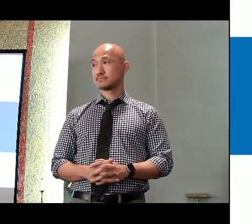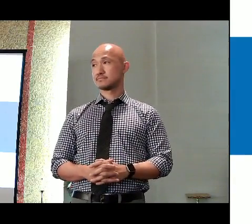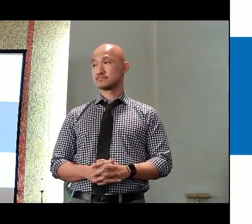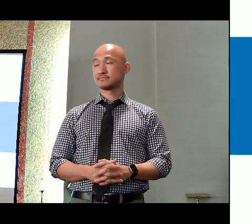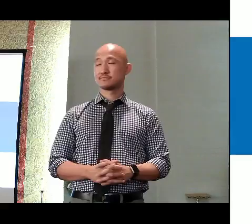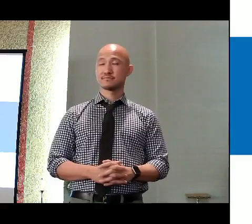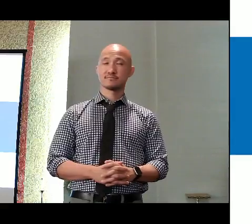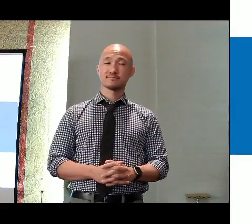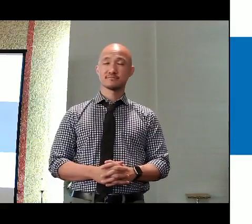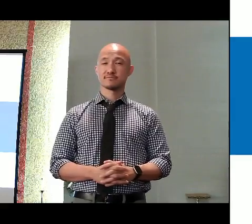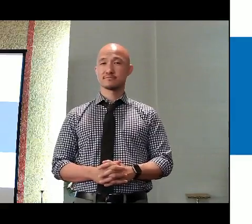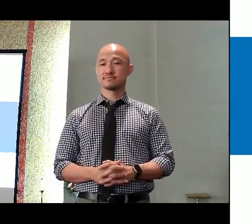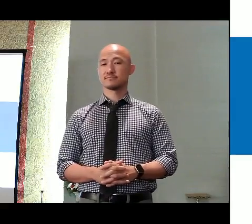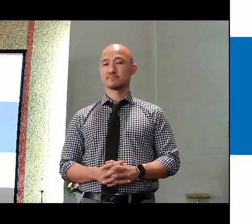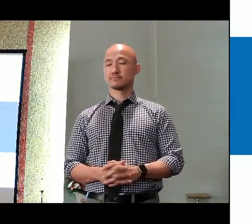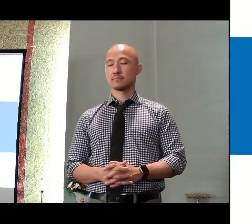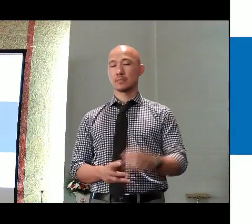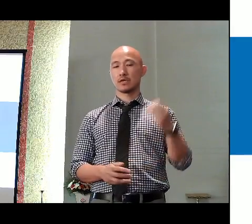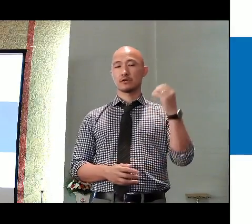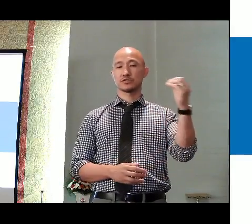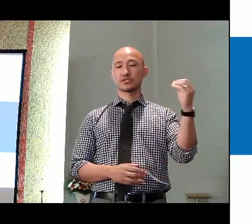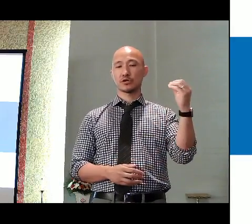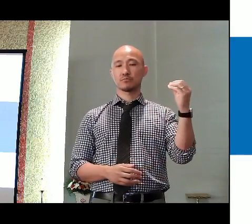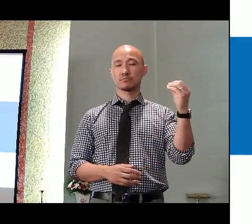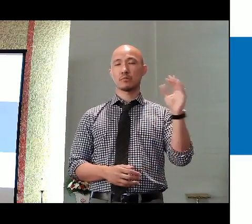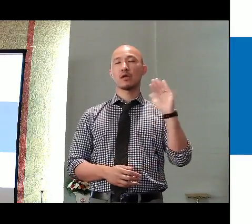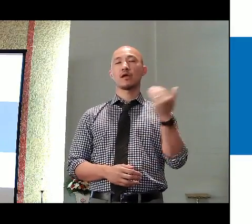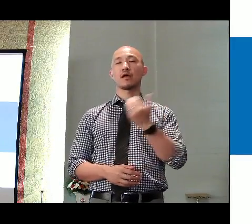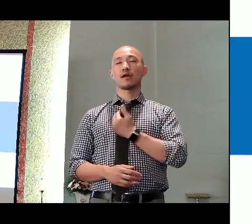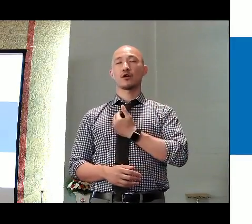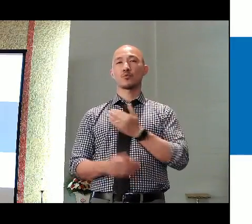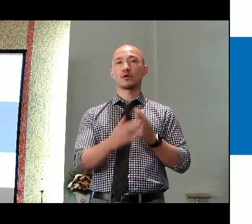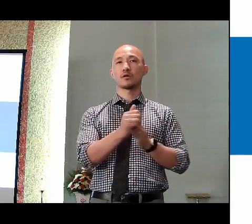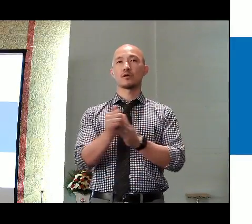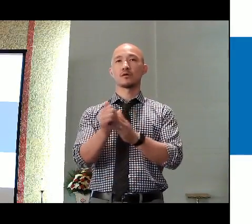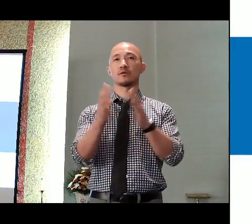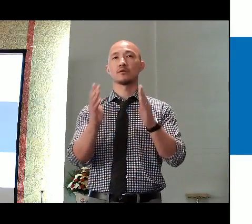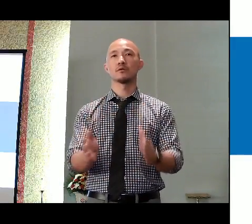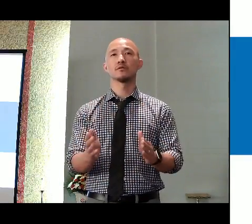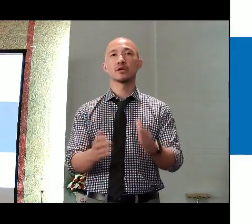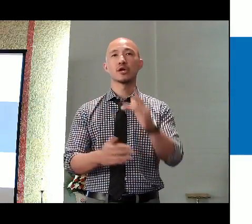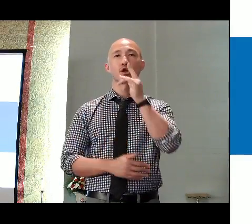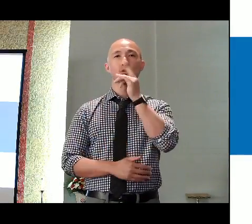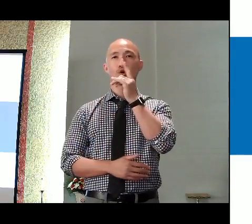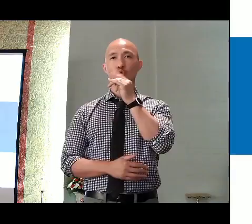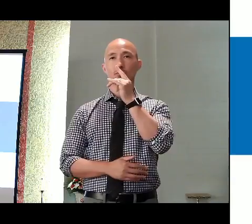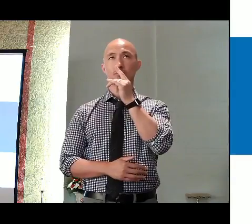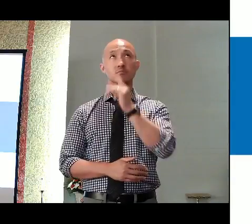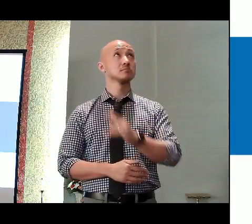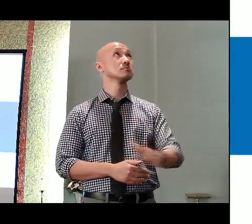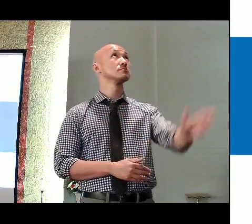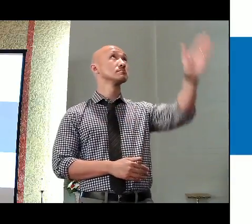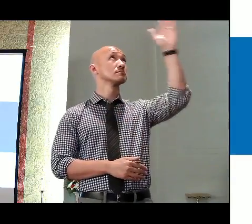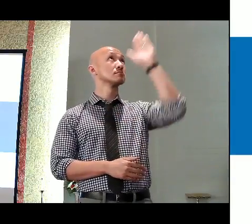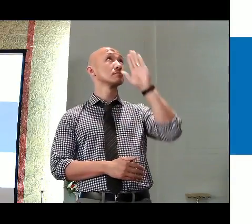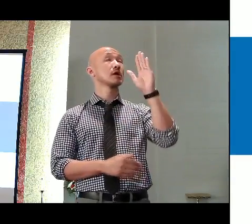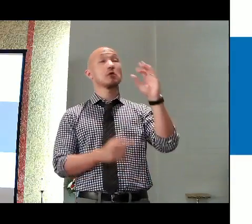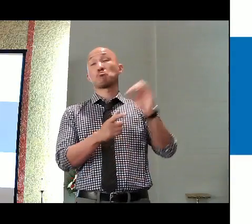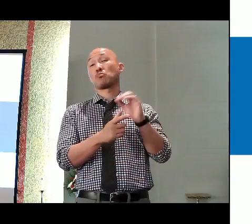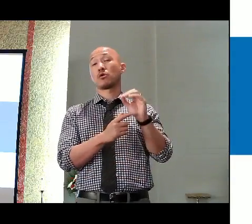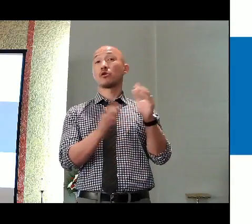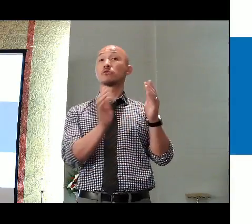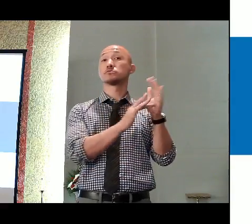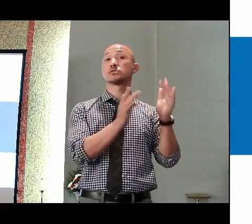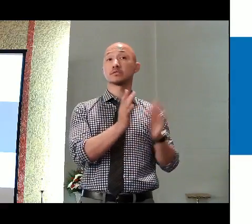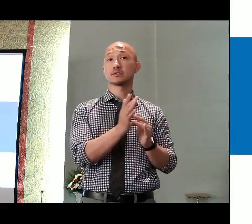So our head, who is Christ, that makes us vulnerable to Christ because he is our head.